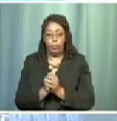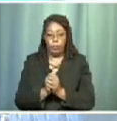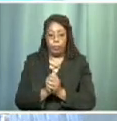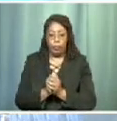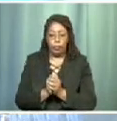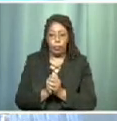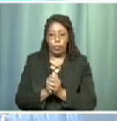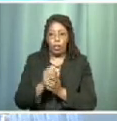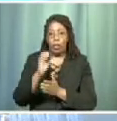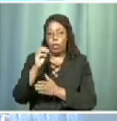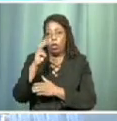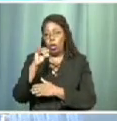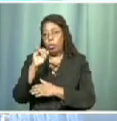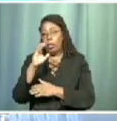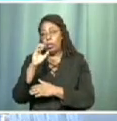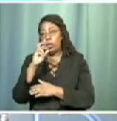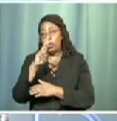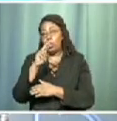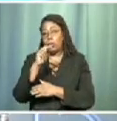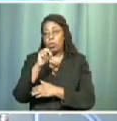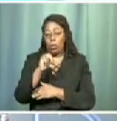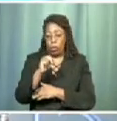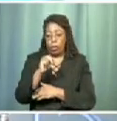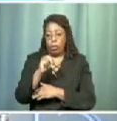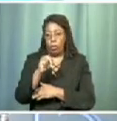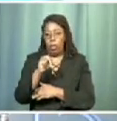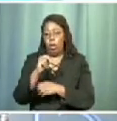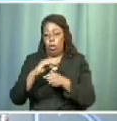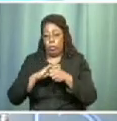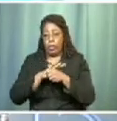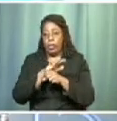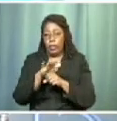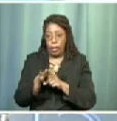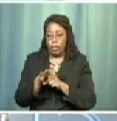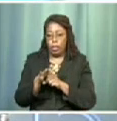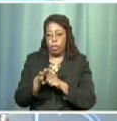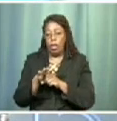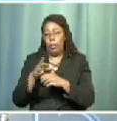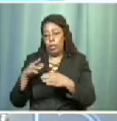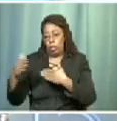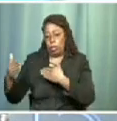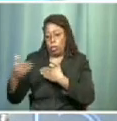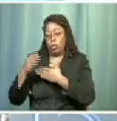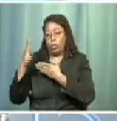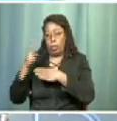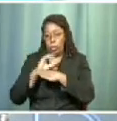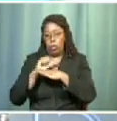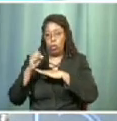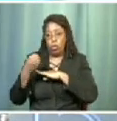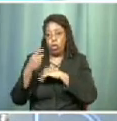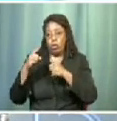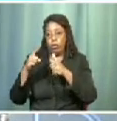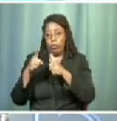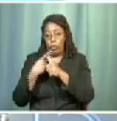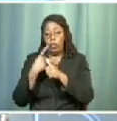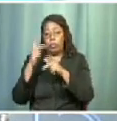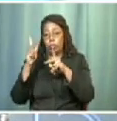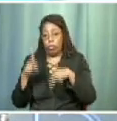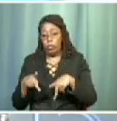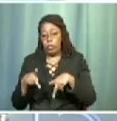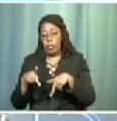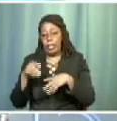The Omicron COVID-19 variant inches closer to Bahamian shores, with the first case in the U.S. discovered in